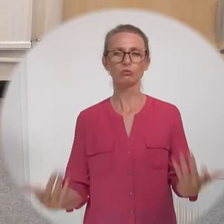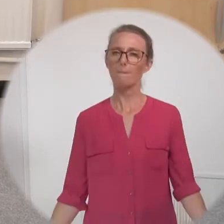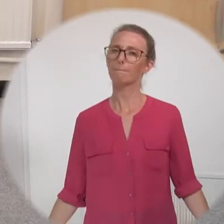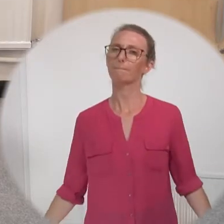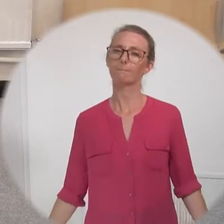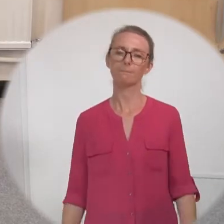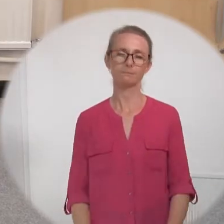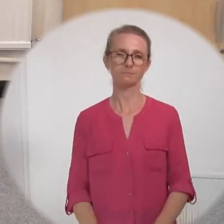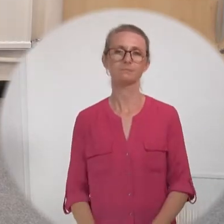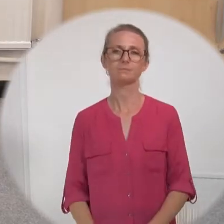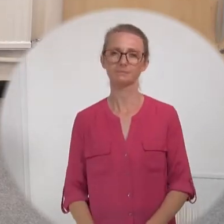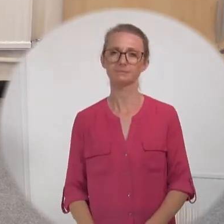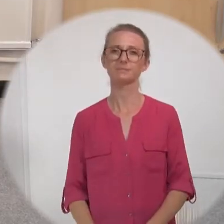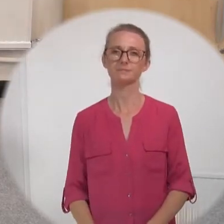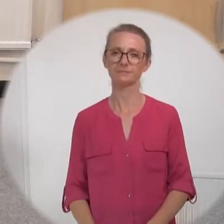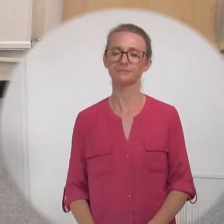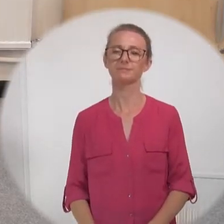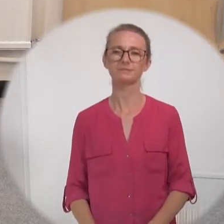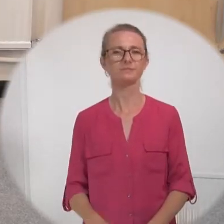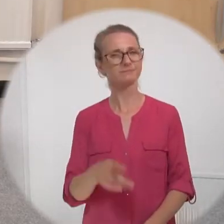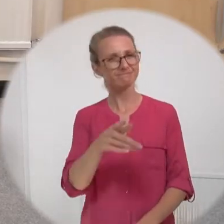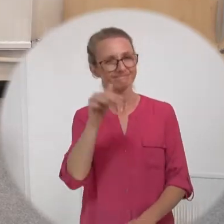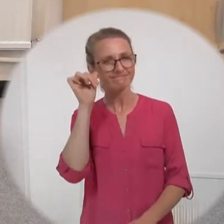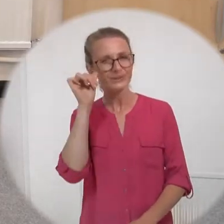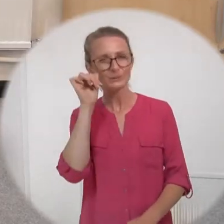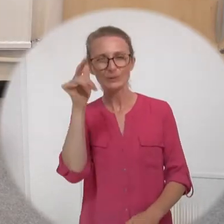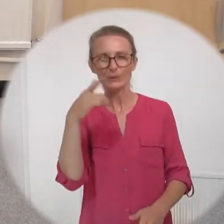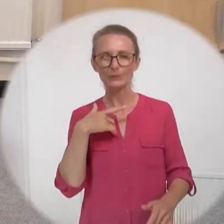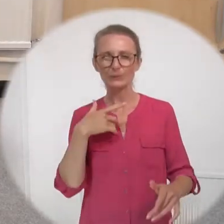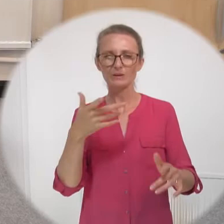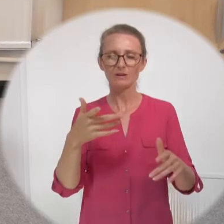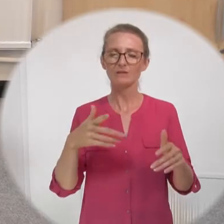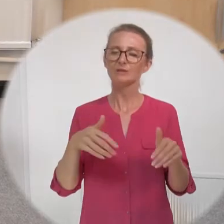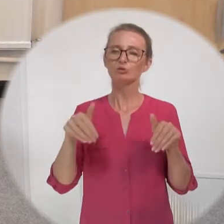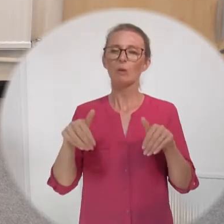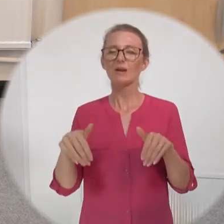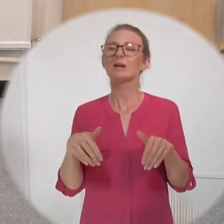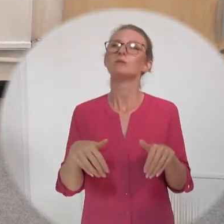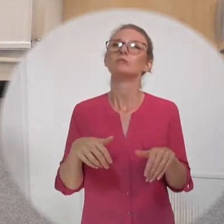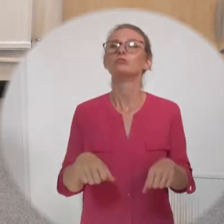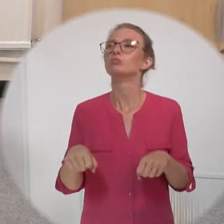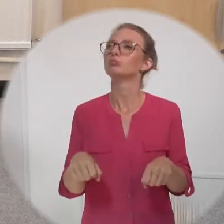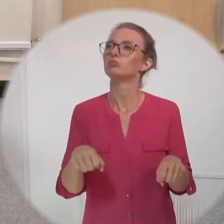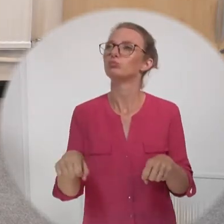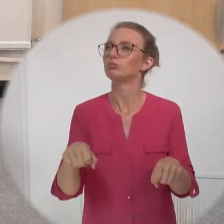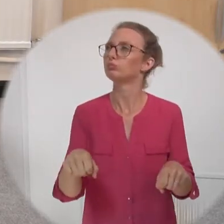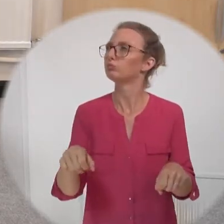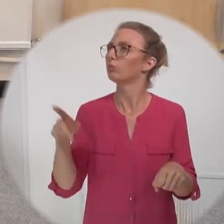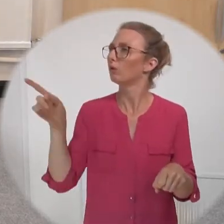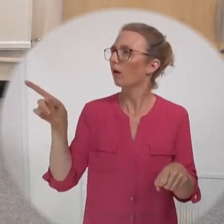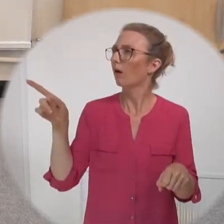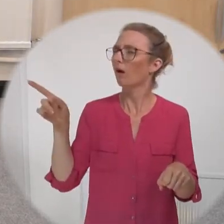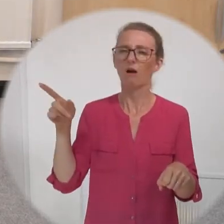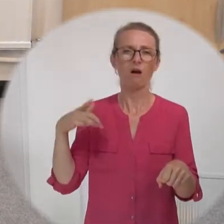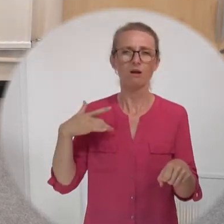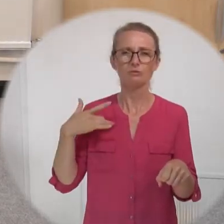You know, it's a bit like that feeling you get when you've got to the supermarket and all the toilet roll has gone. Ugh.